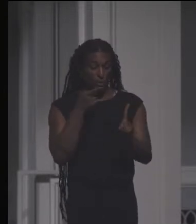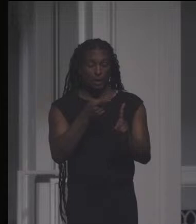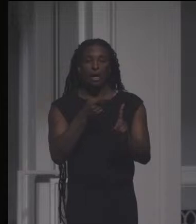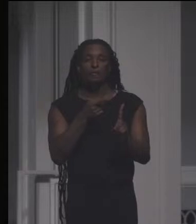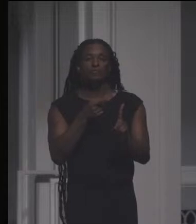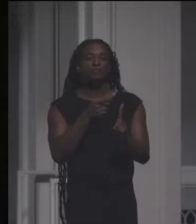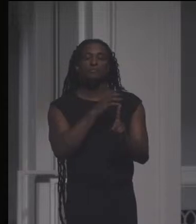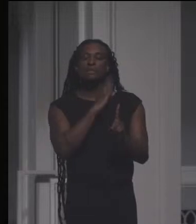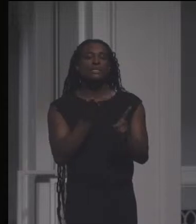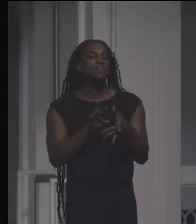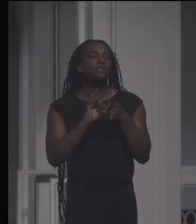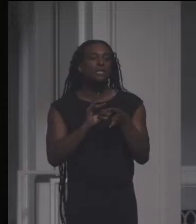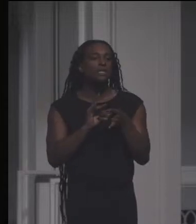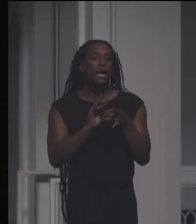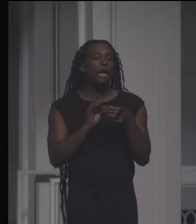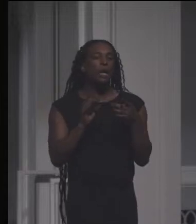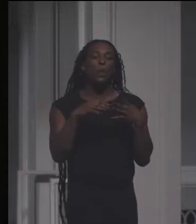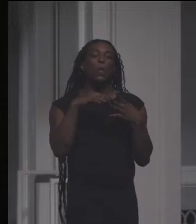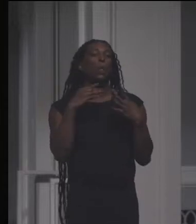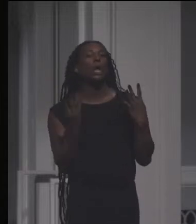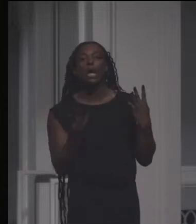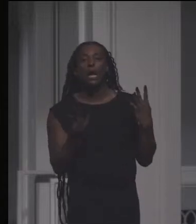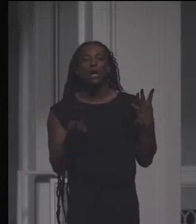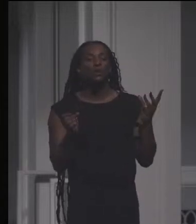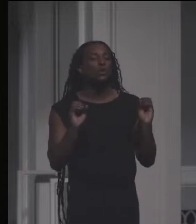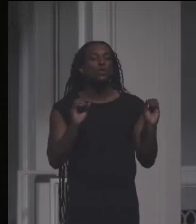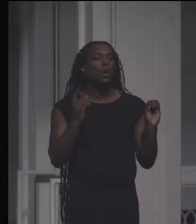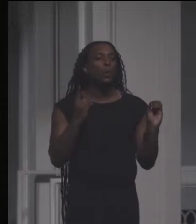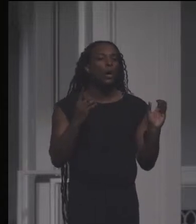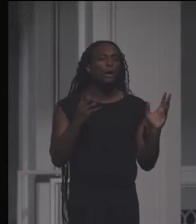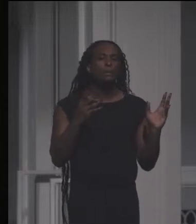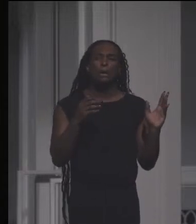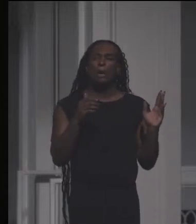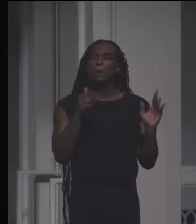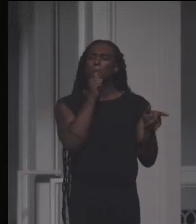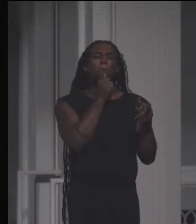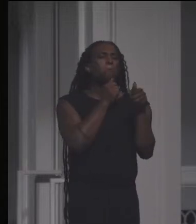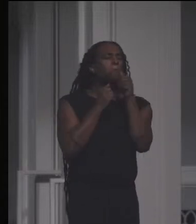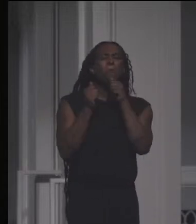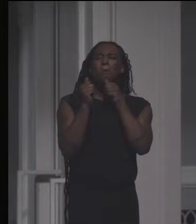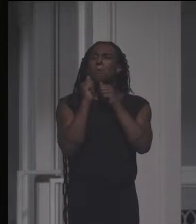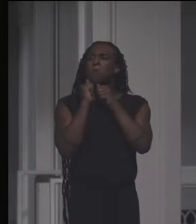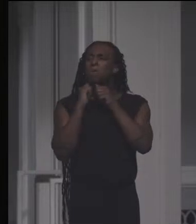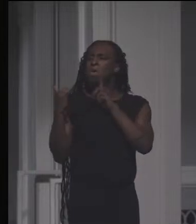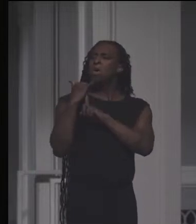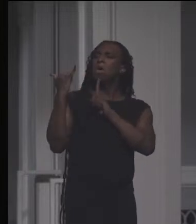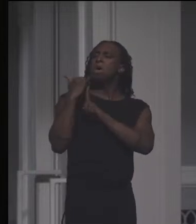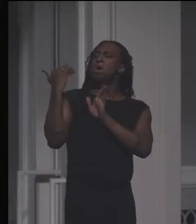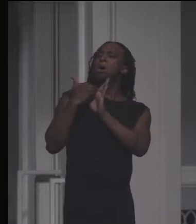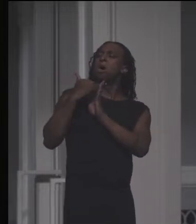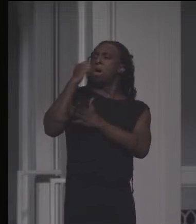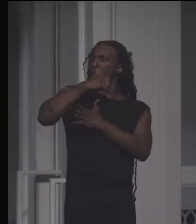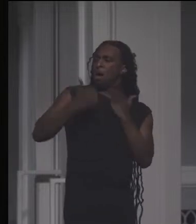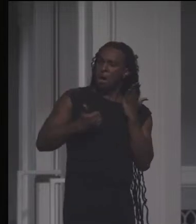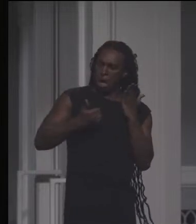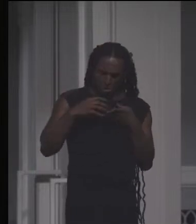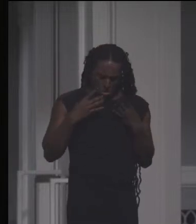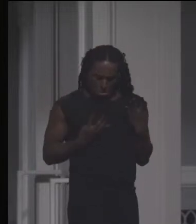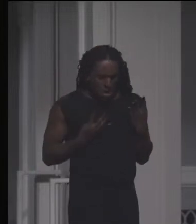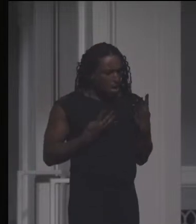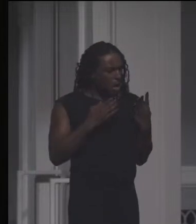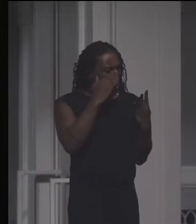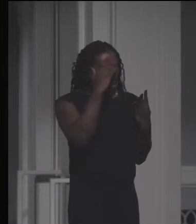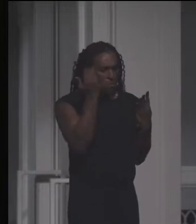around being queer. No one ever suffers or is marginalized for being queer or black